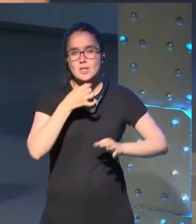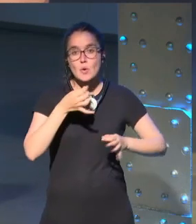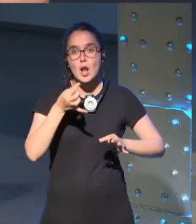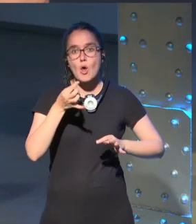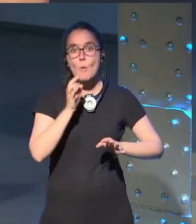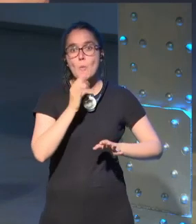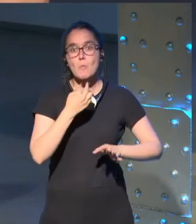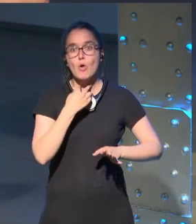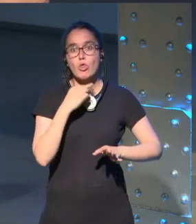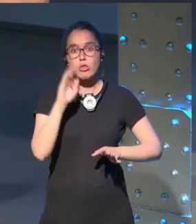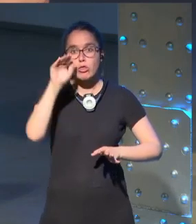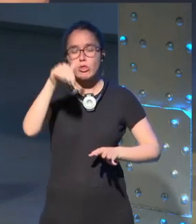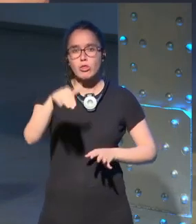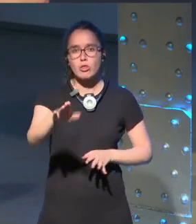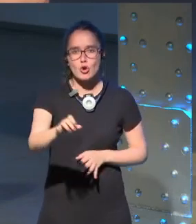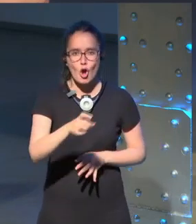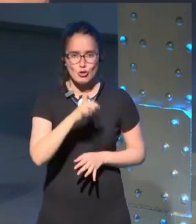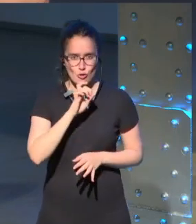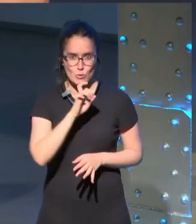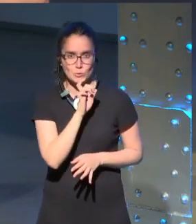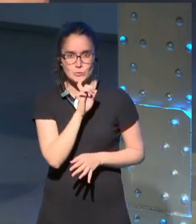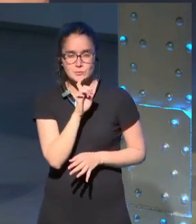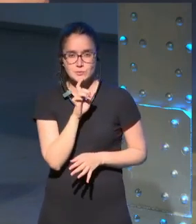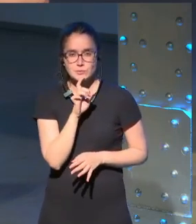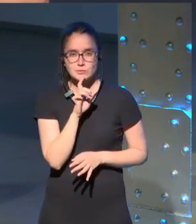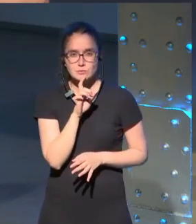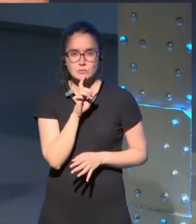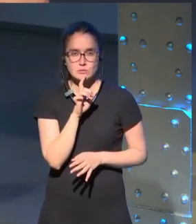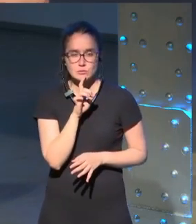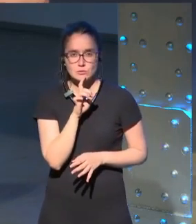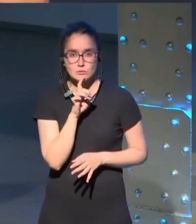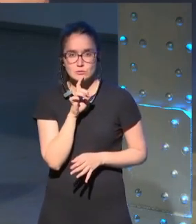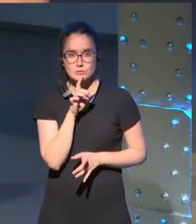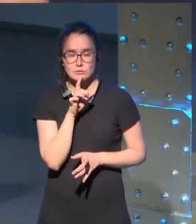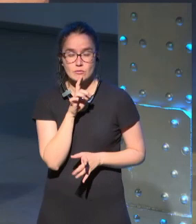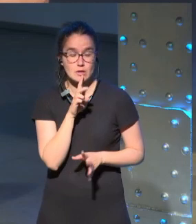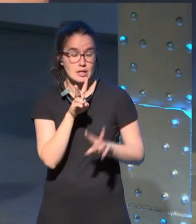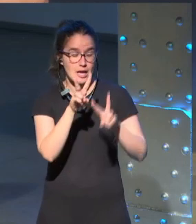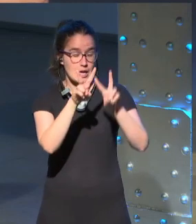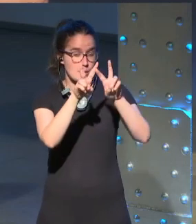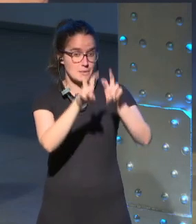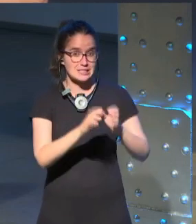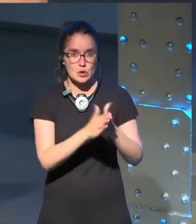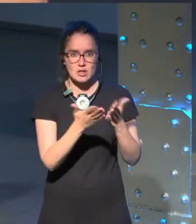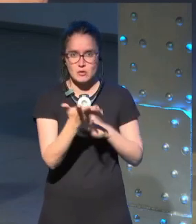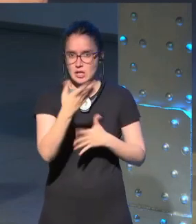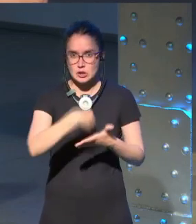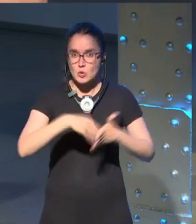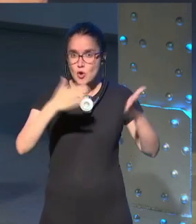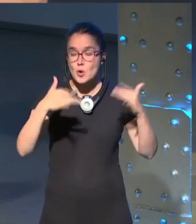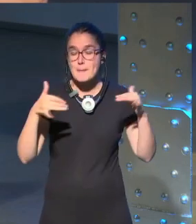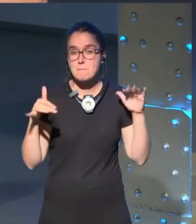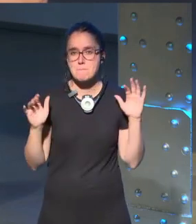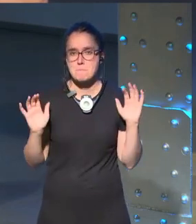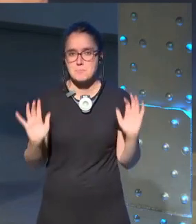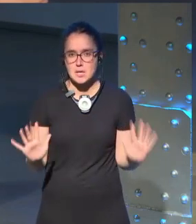I do happen. It didn't get. It's not part of the research for the novels. I do happen to have a son in law enforcement,